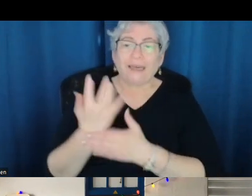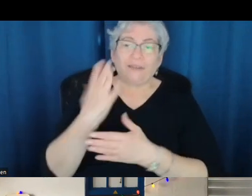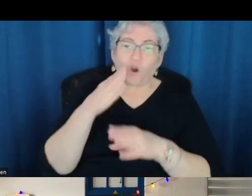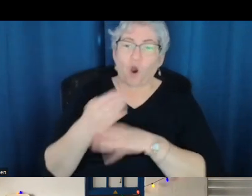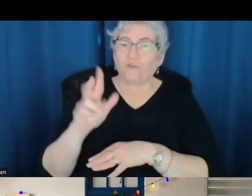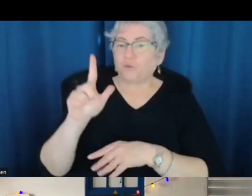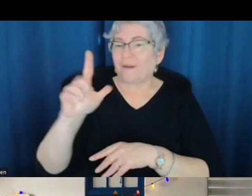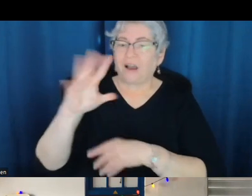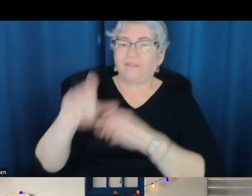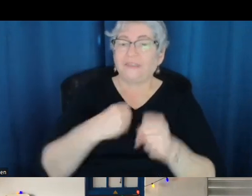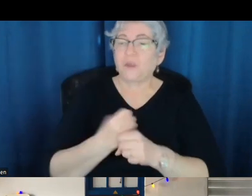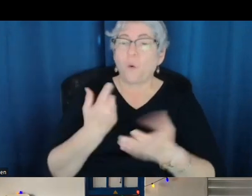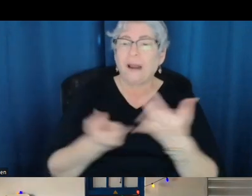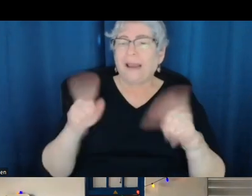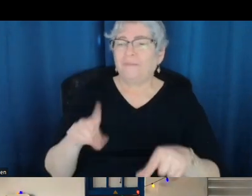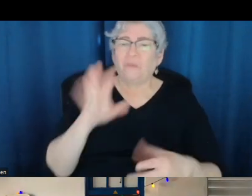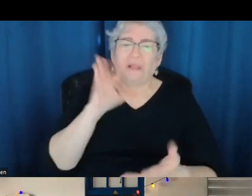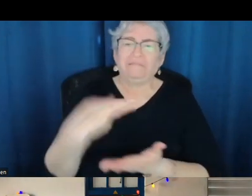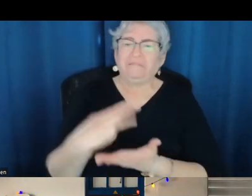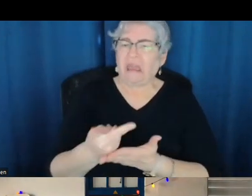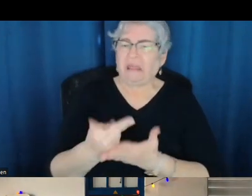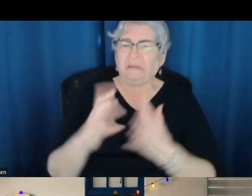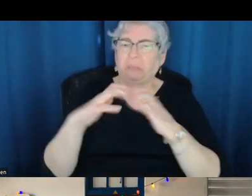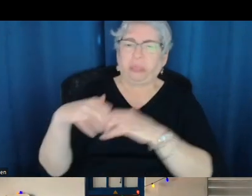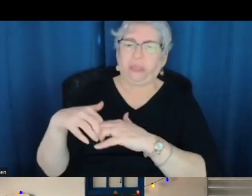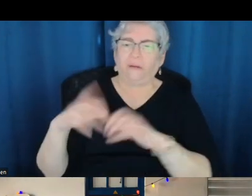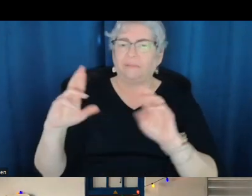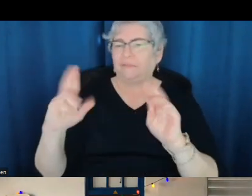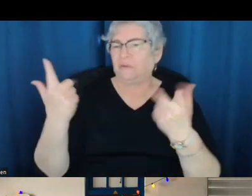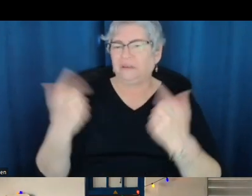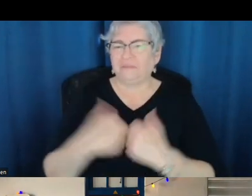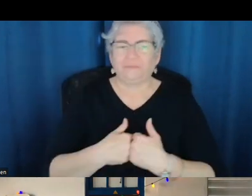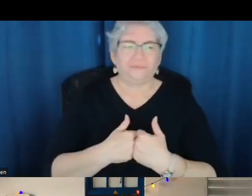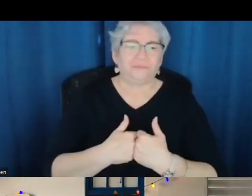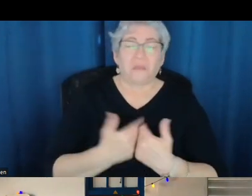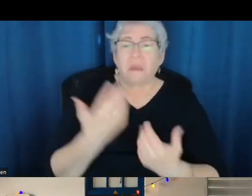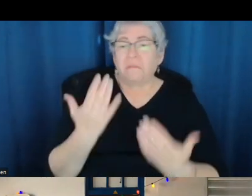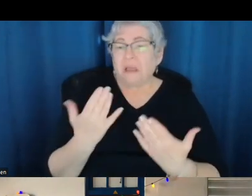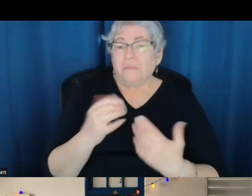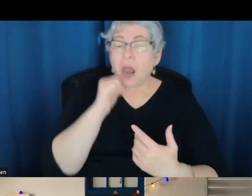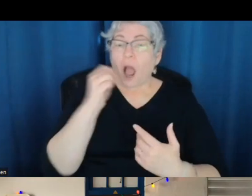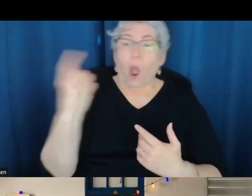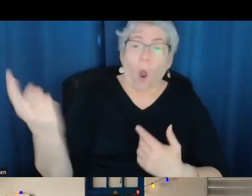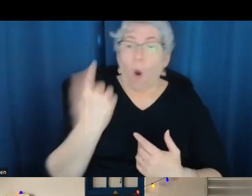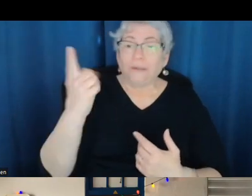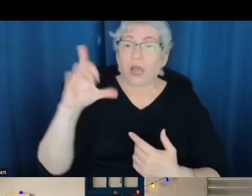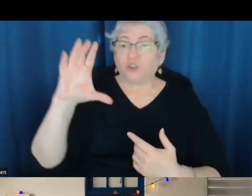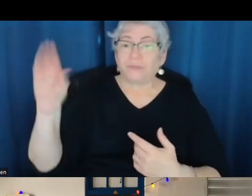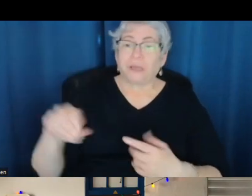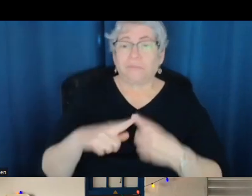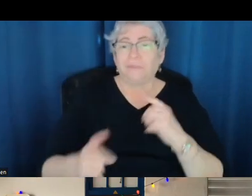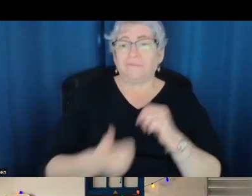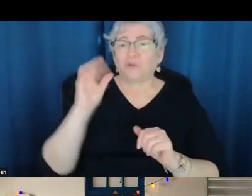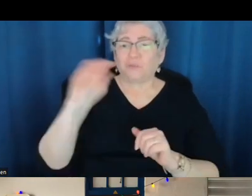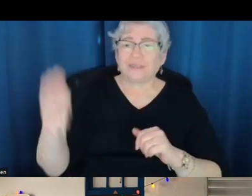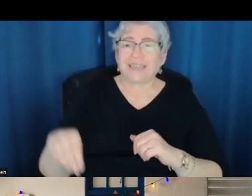it ends up failing. I would say, maybe not 100% of the time, but pretty close.